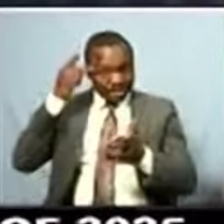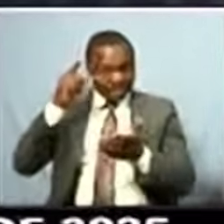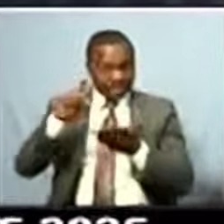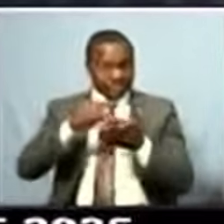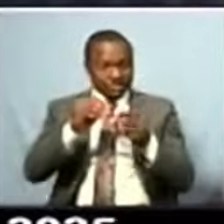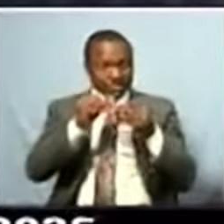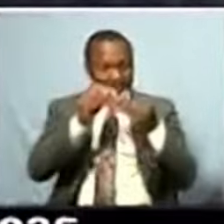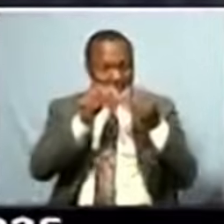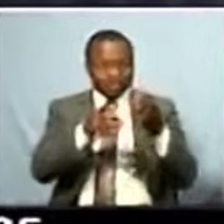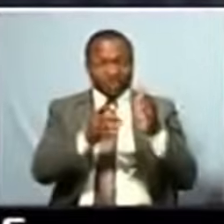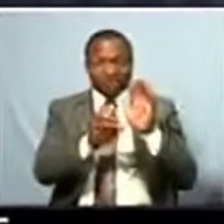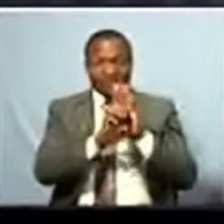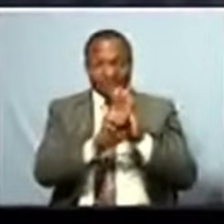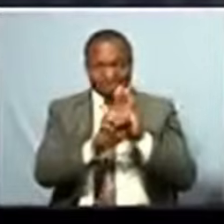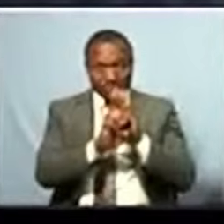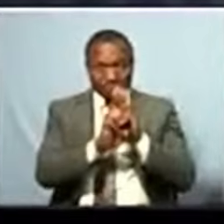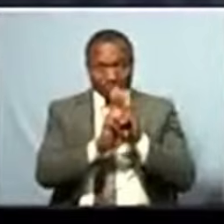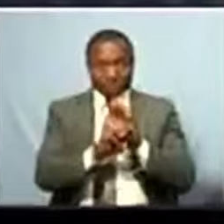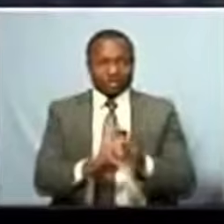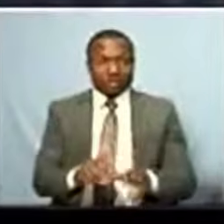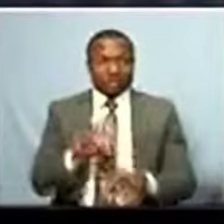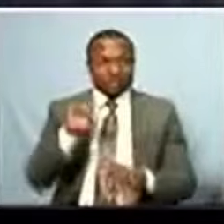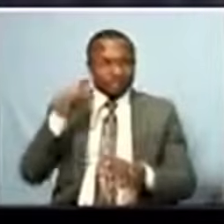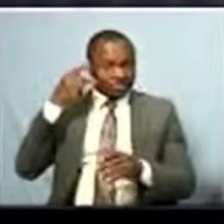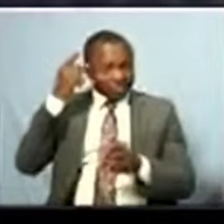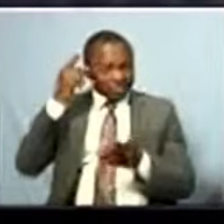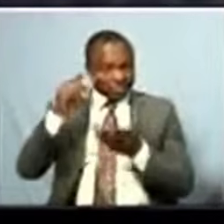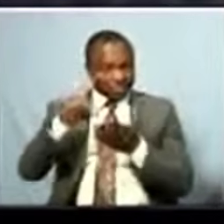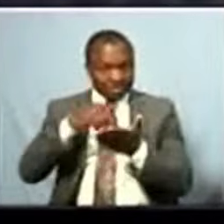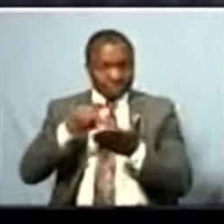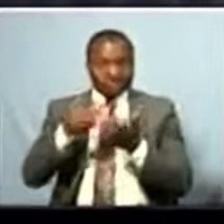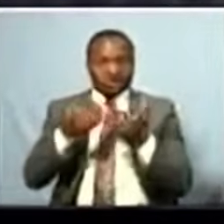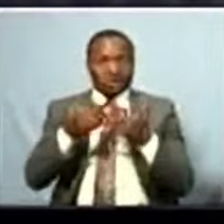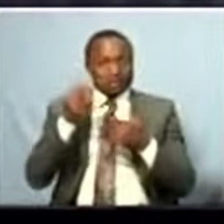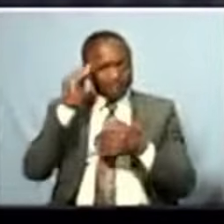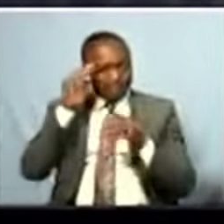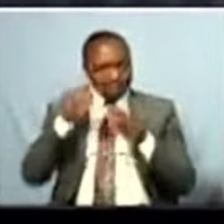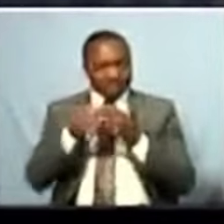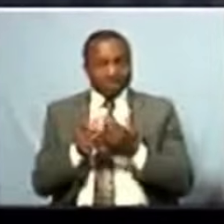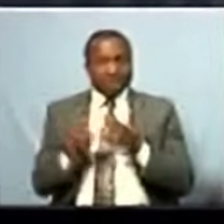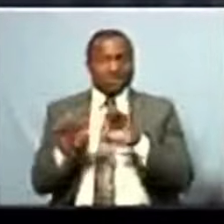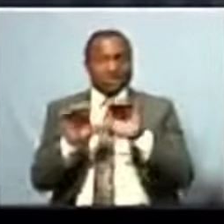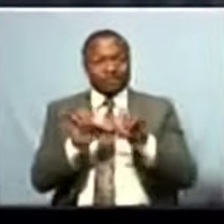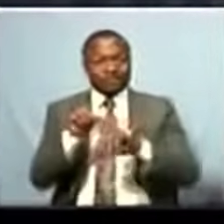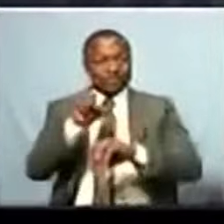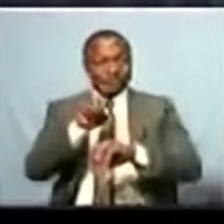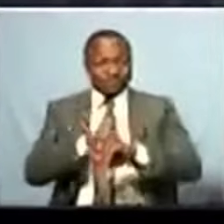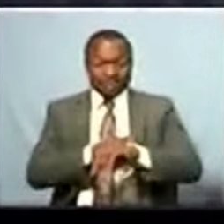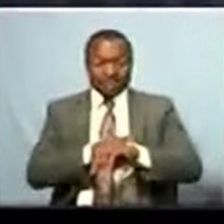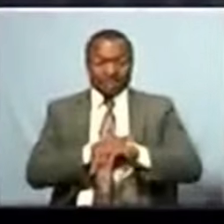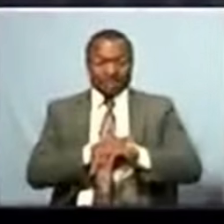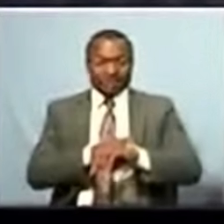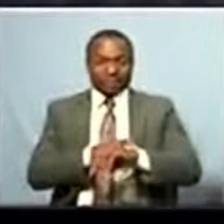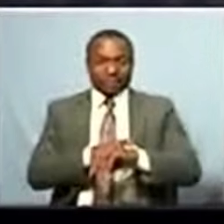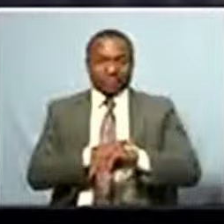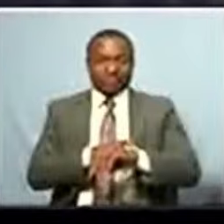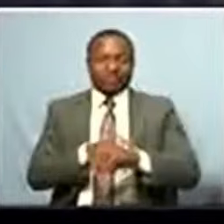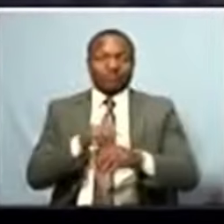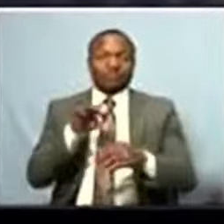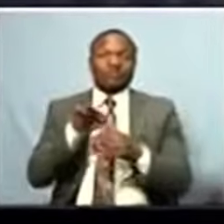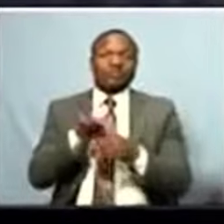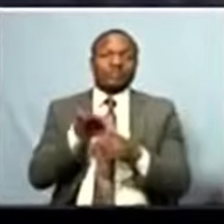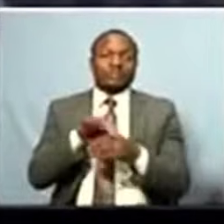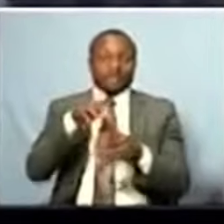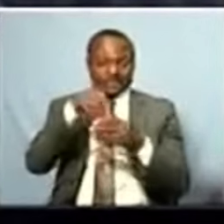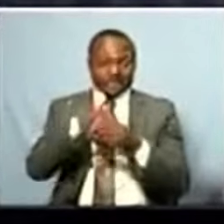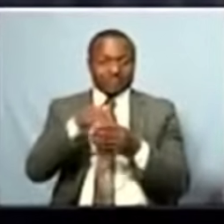an example. I think political parties, they usually know how they do it during nominations. I'm just giving an example.